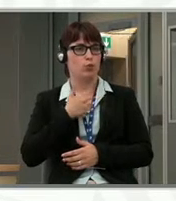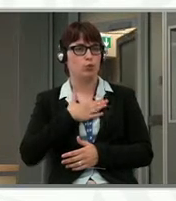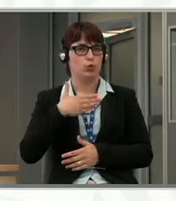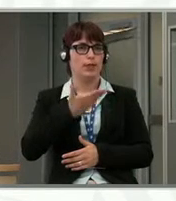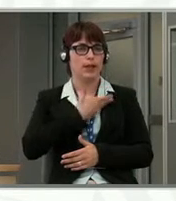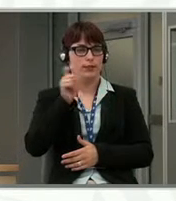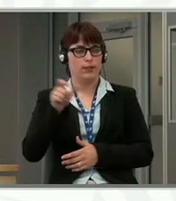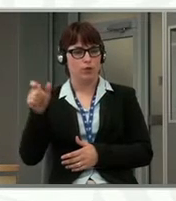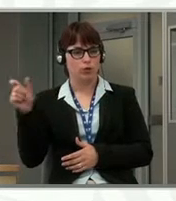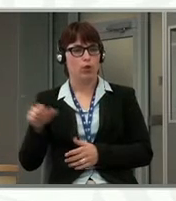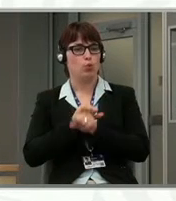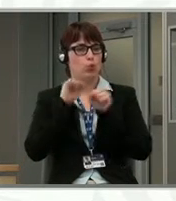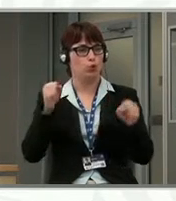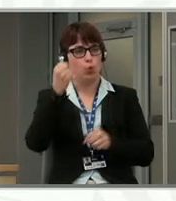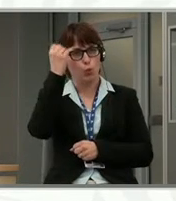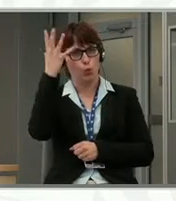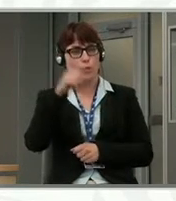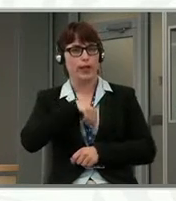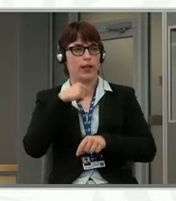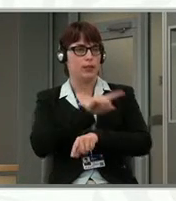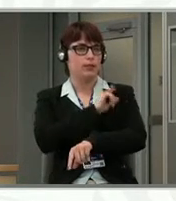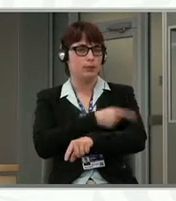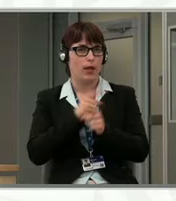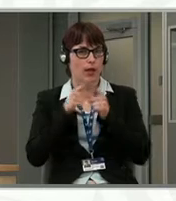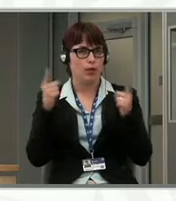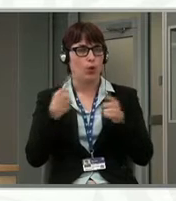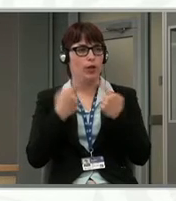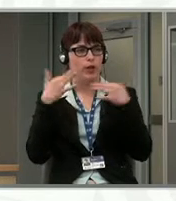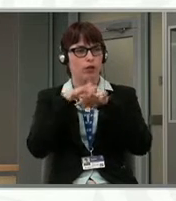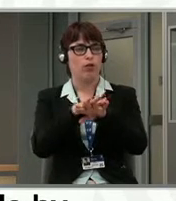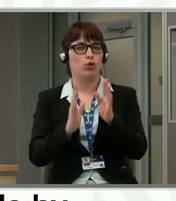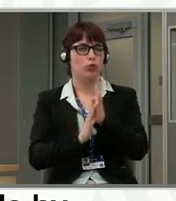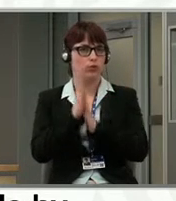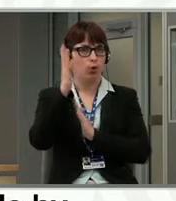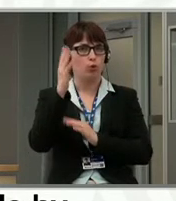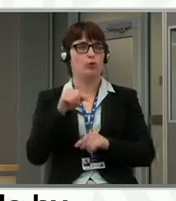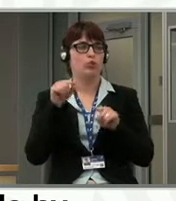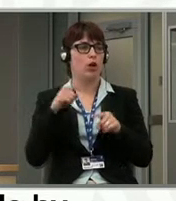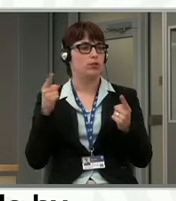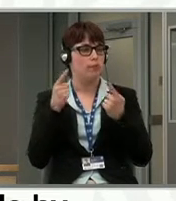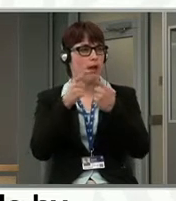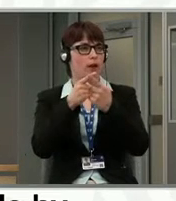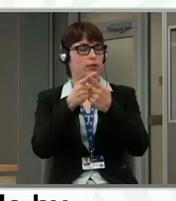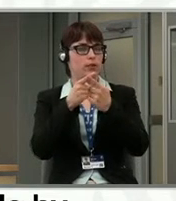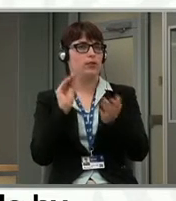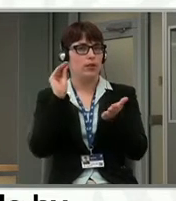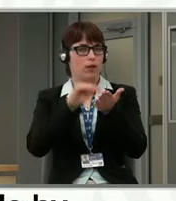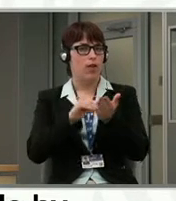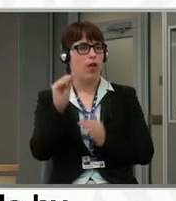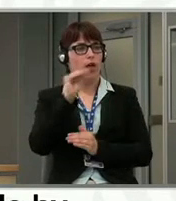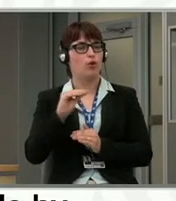lives for people by ensuring a smart, sustainable and integrated